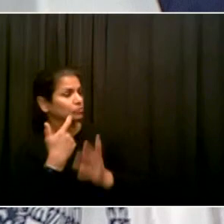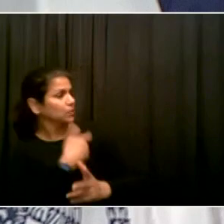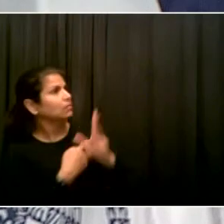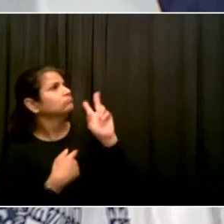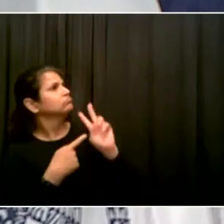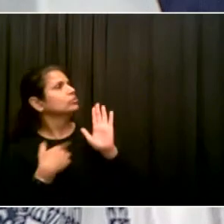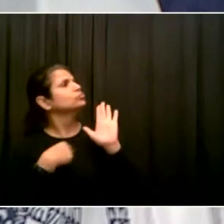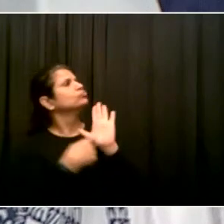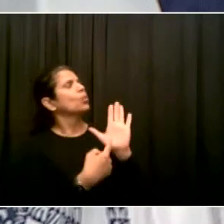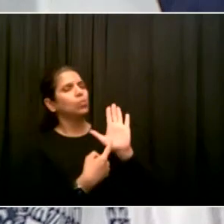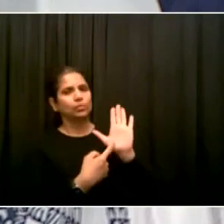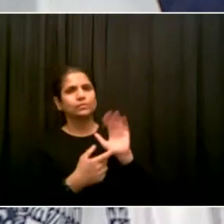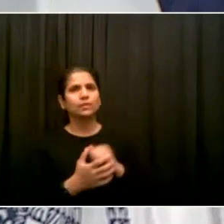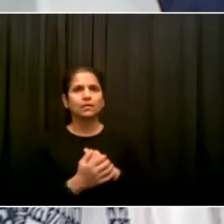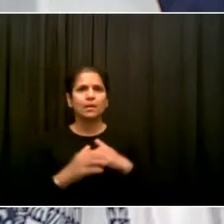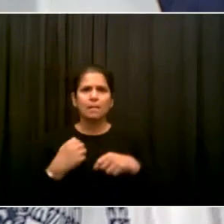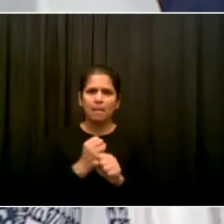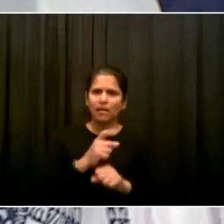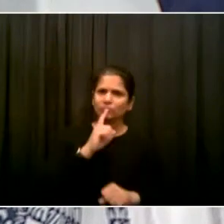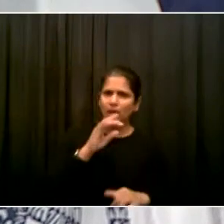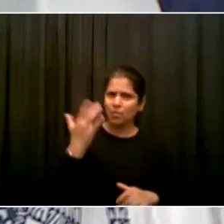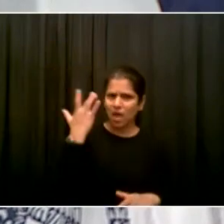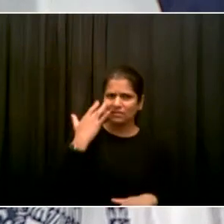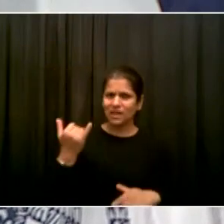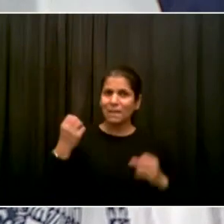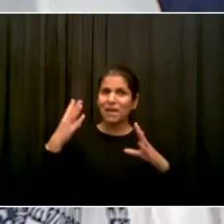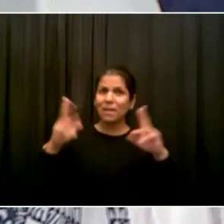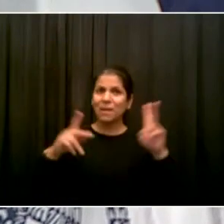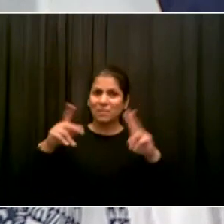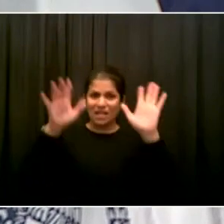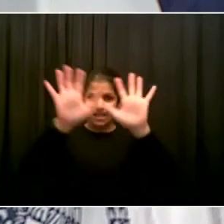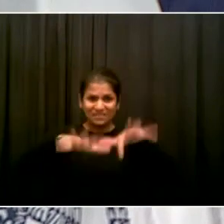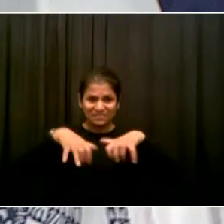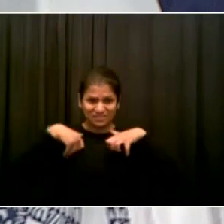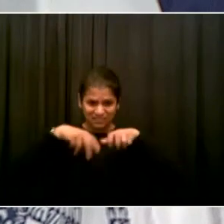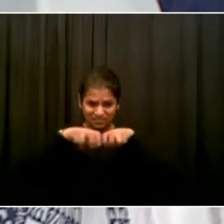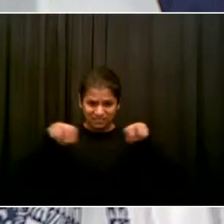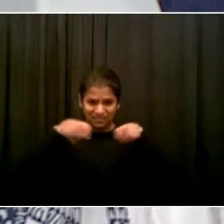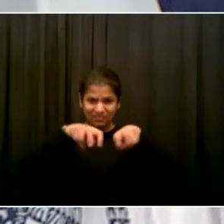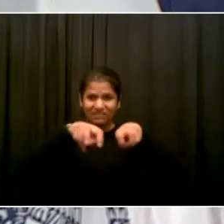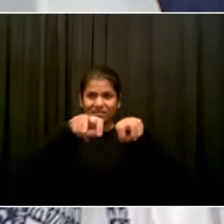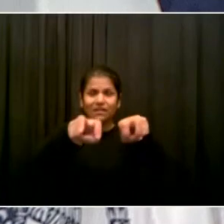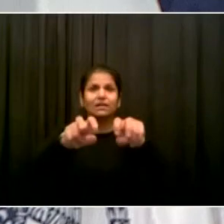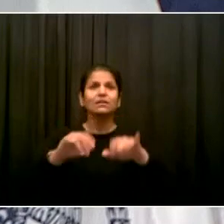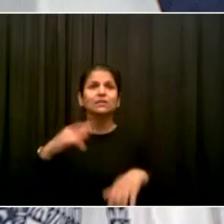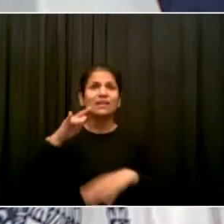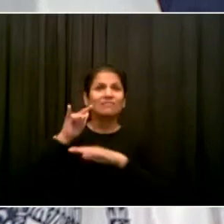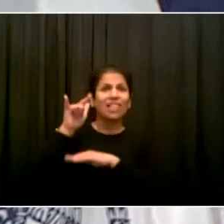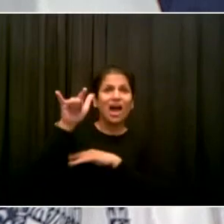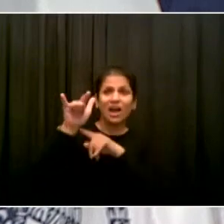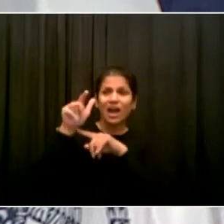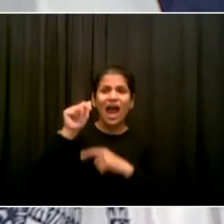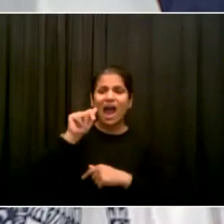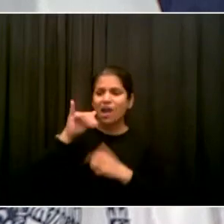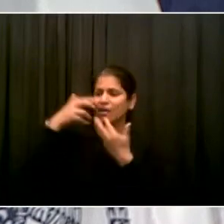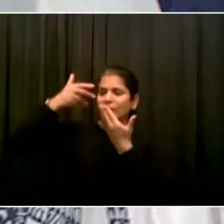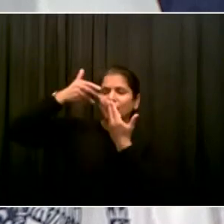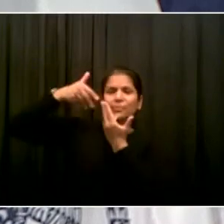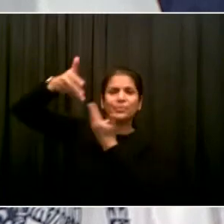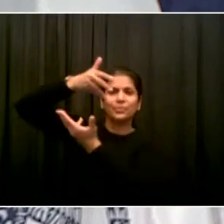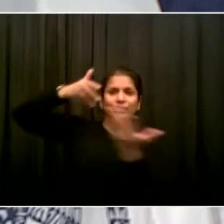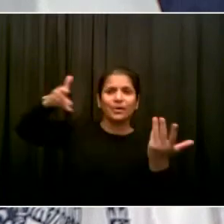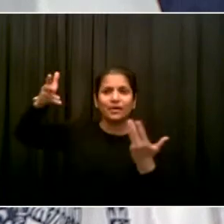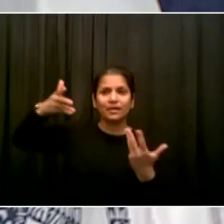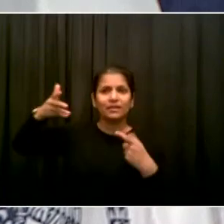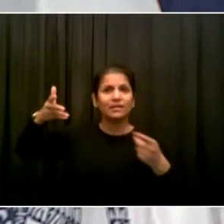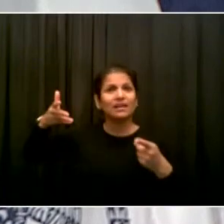tube and sending them up in the air for hours on end. But I would say it's a different standard if you're talking about an outdoor event or something like that. So I think this is